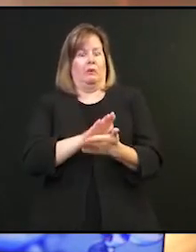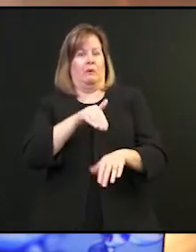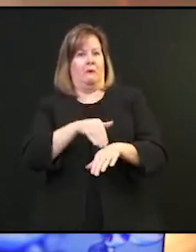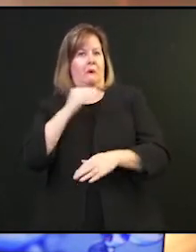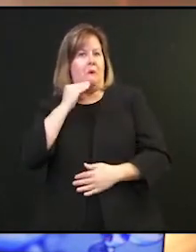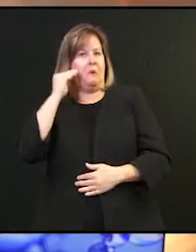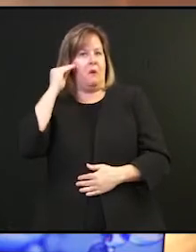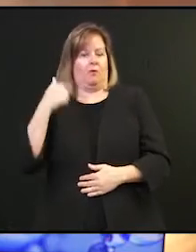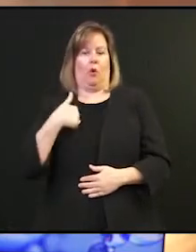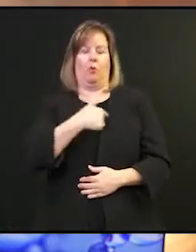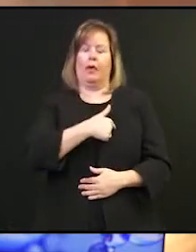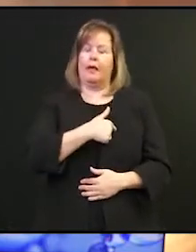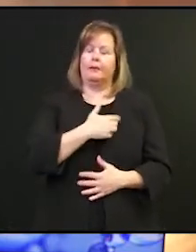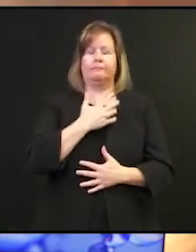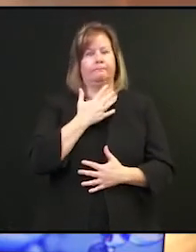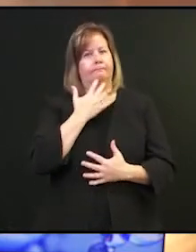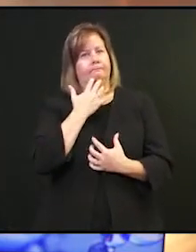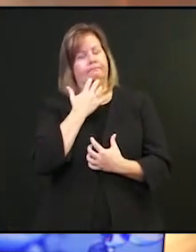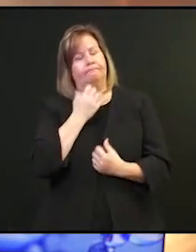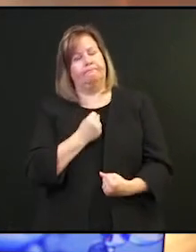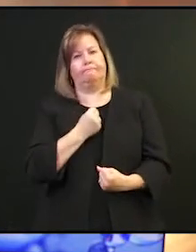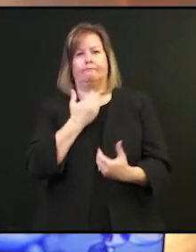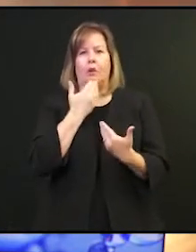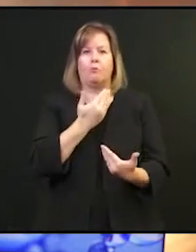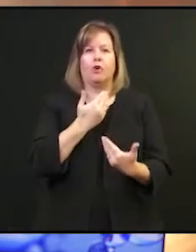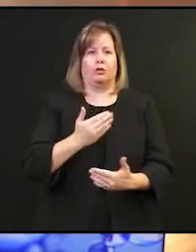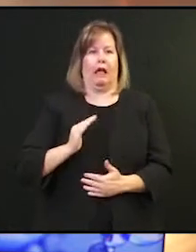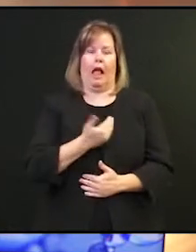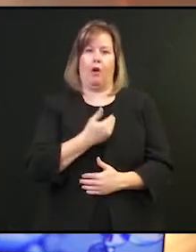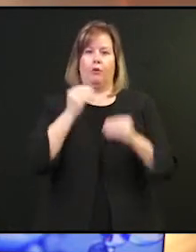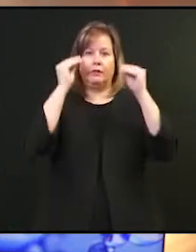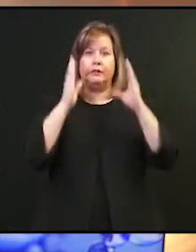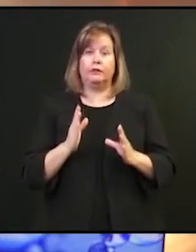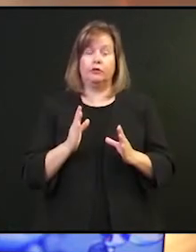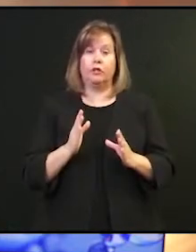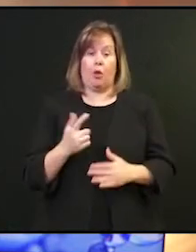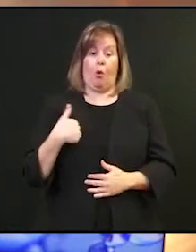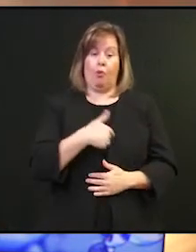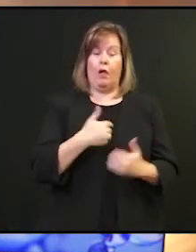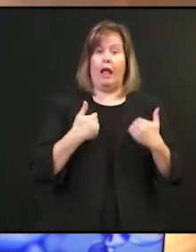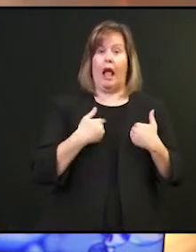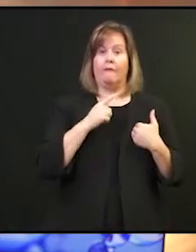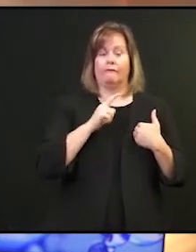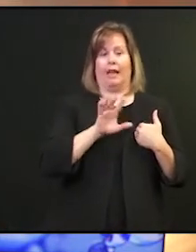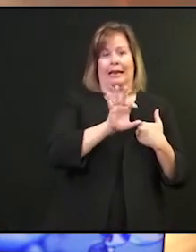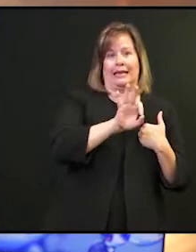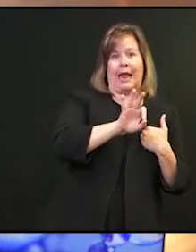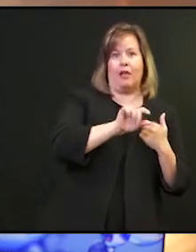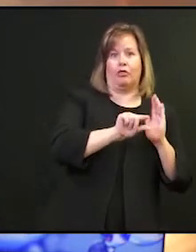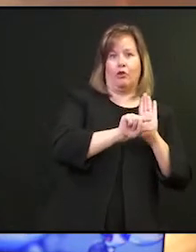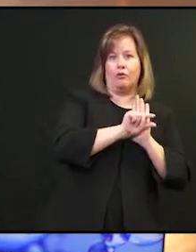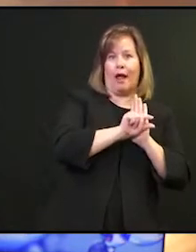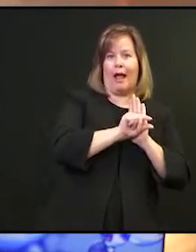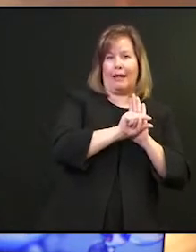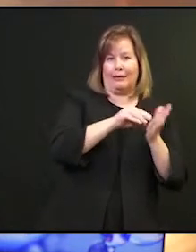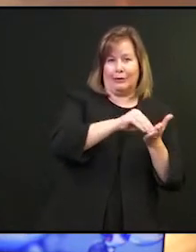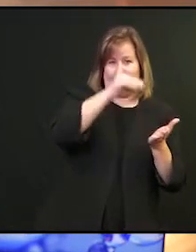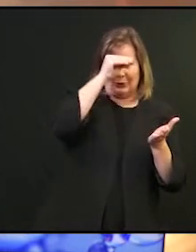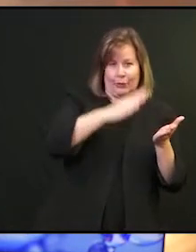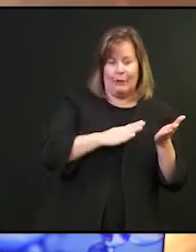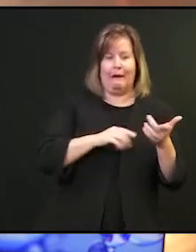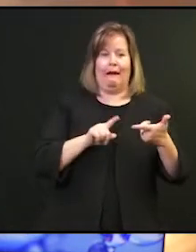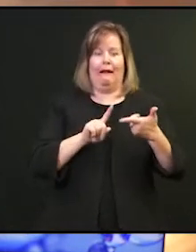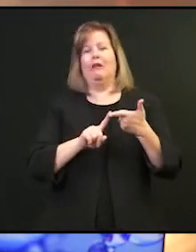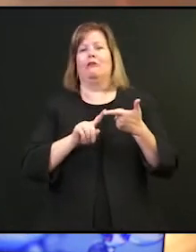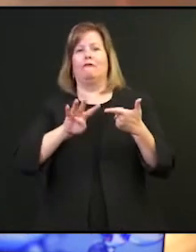of a 9th grader, an 8th grader, and a 4th grader, I can tell you the challenges that my wife and I have in trying to